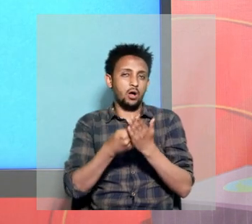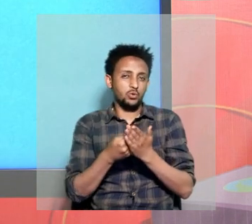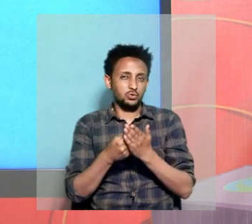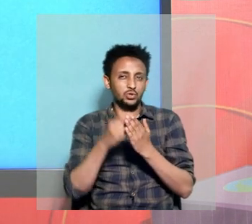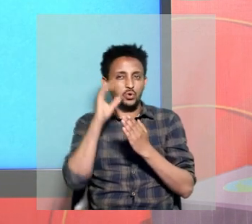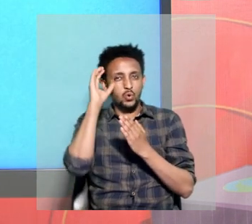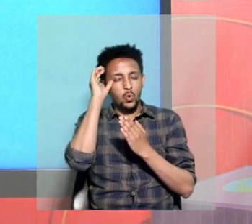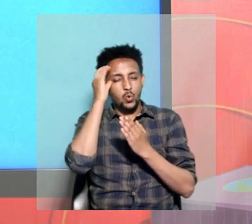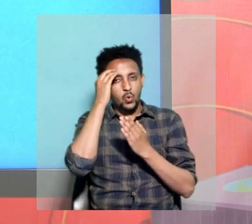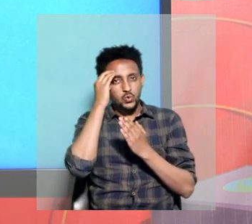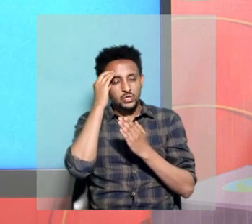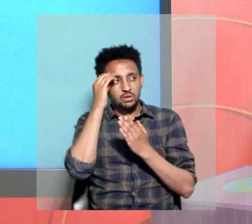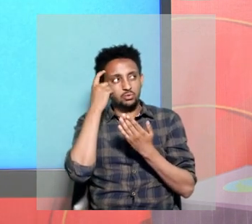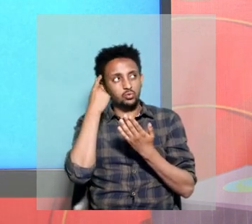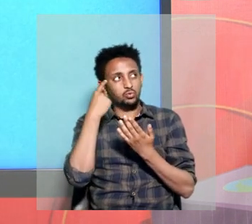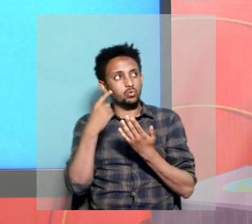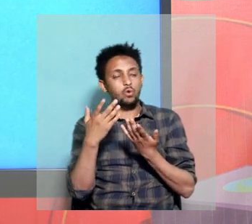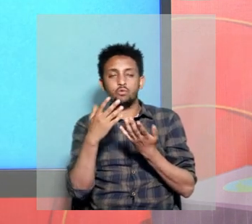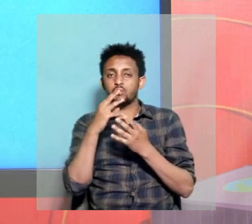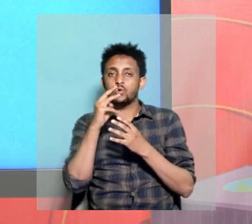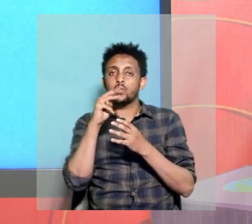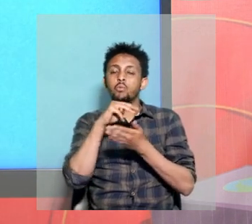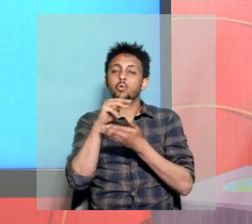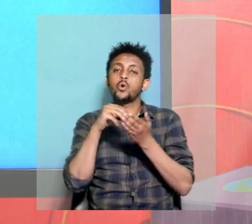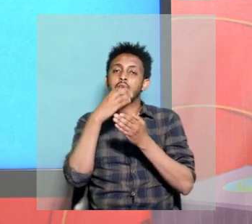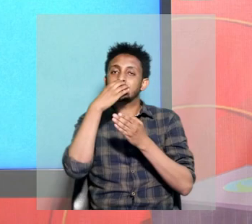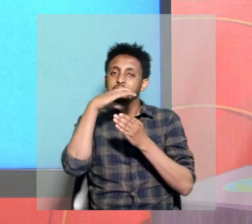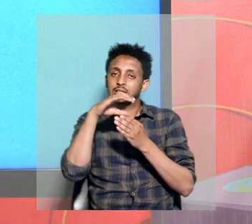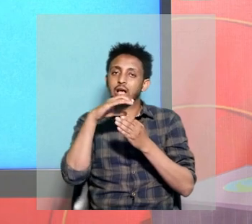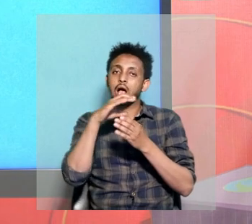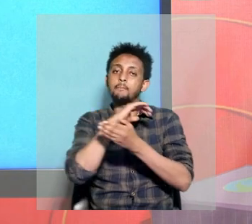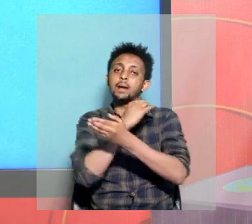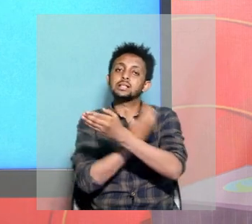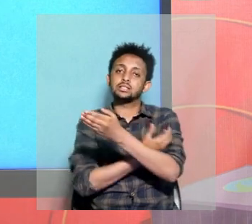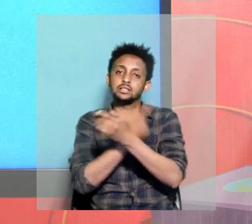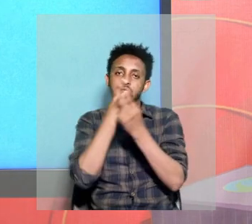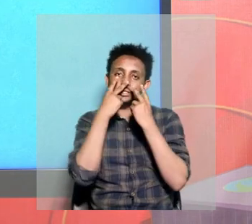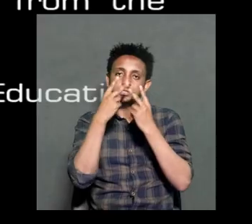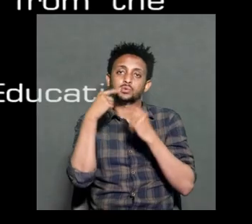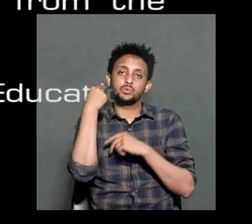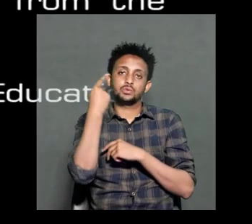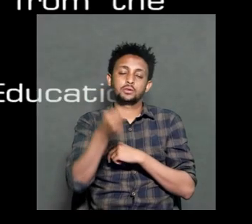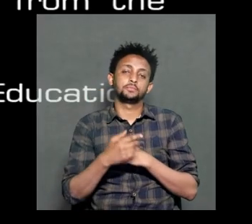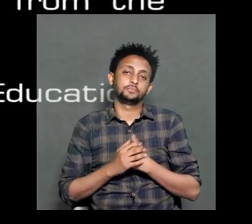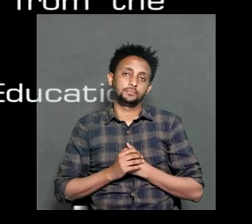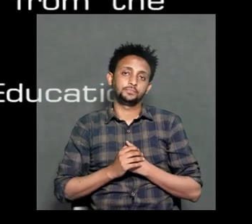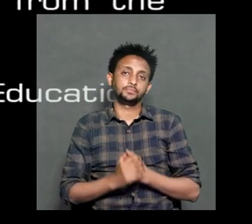concept of molar heat capacity and so on. So, see you then.